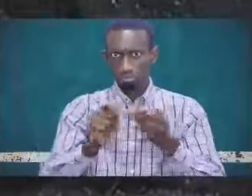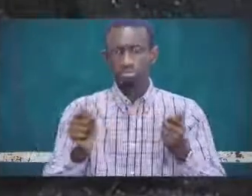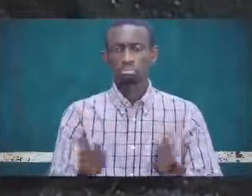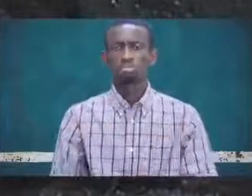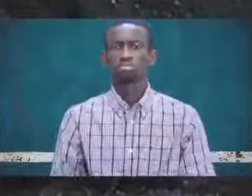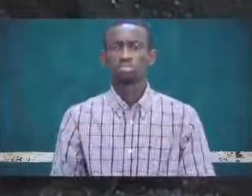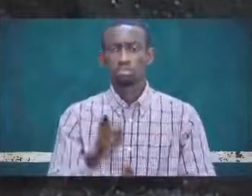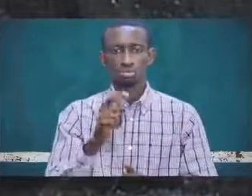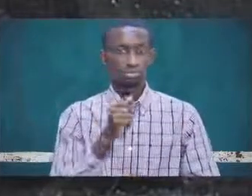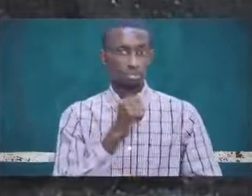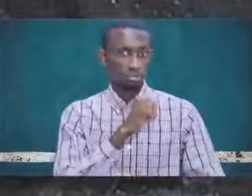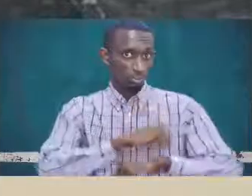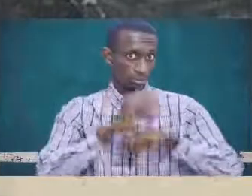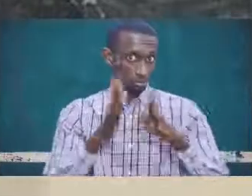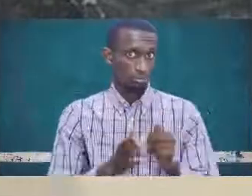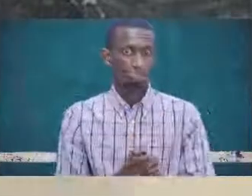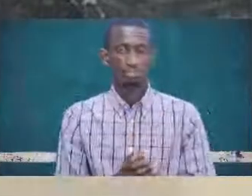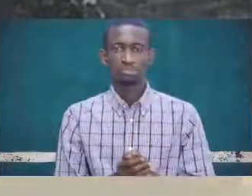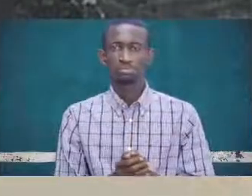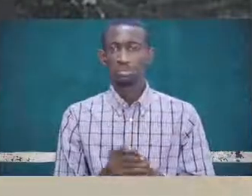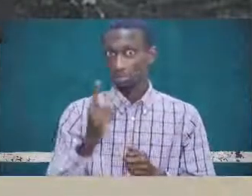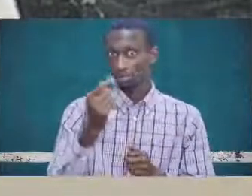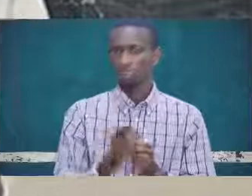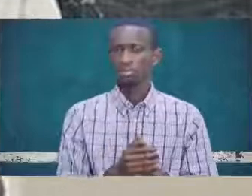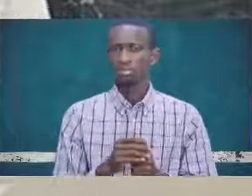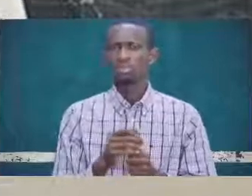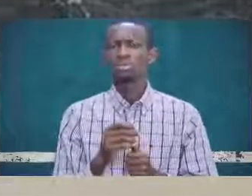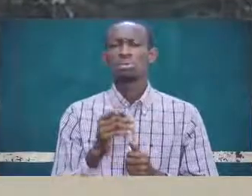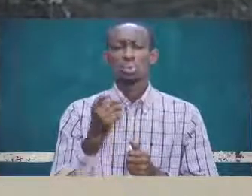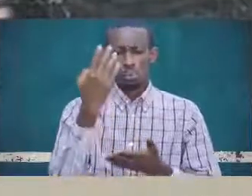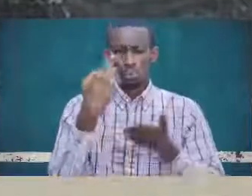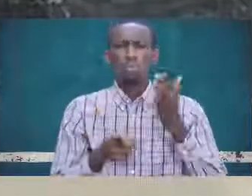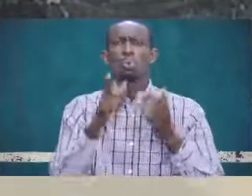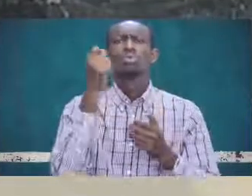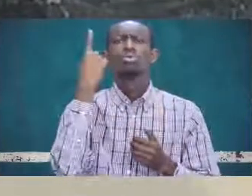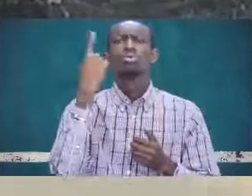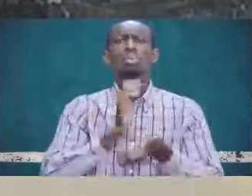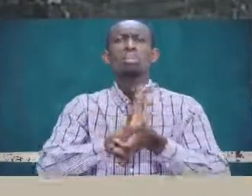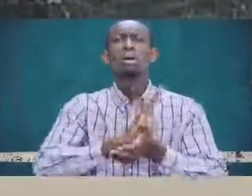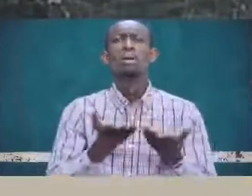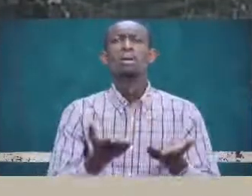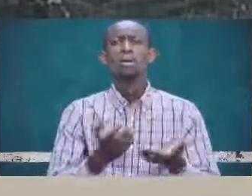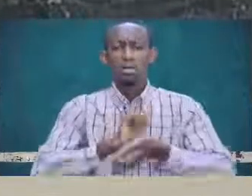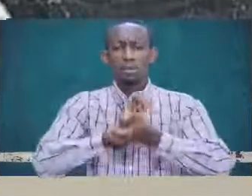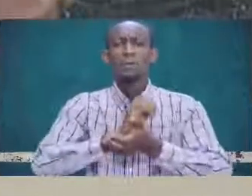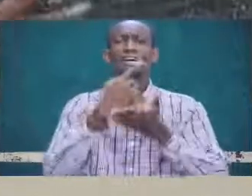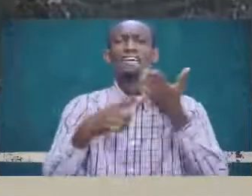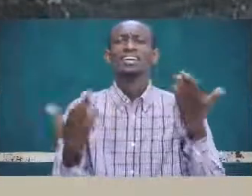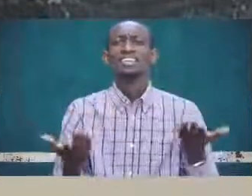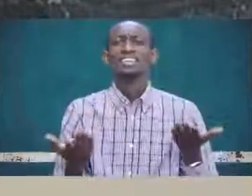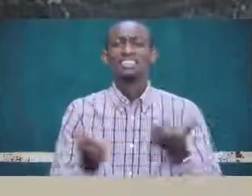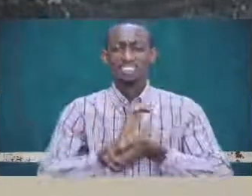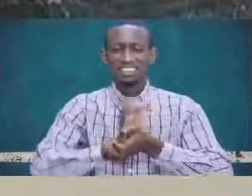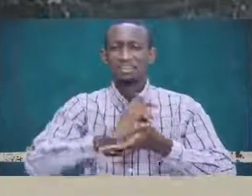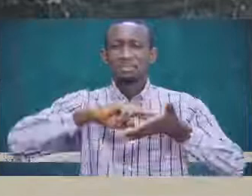So students, let's first come to understand what you understand by stomach. If I say, what is a stomach by its